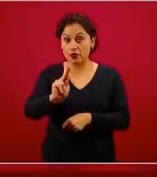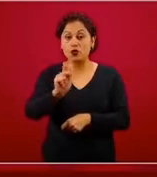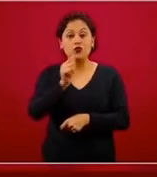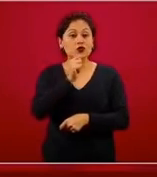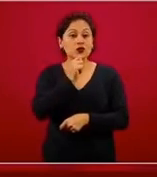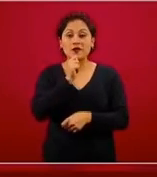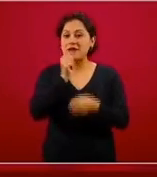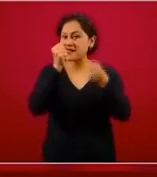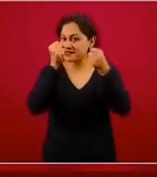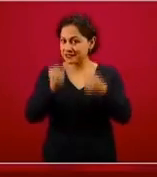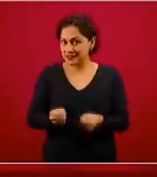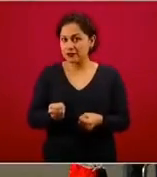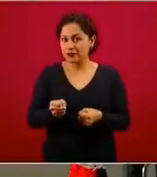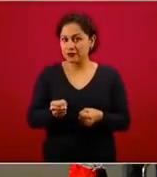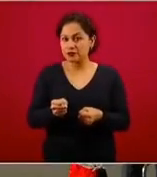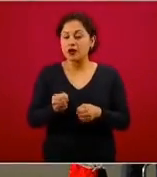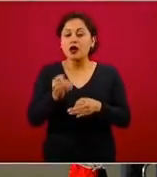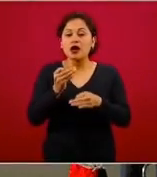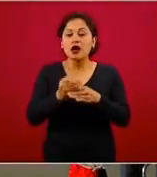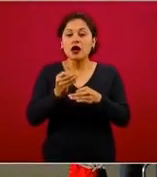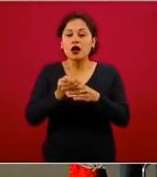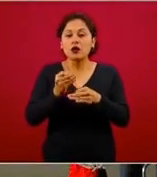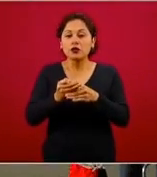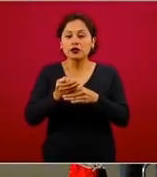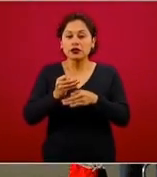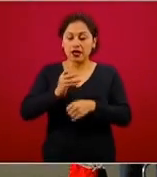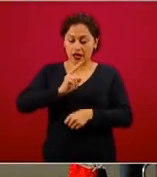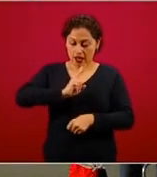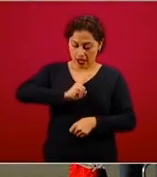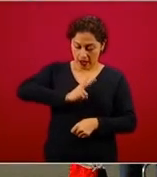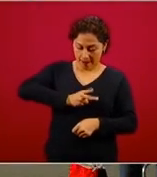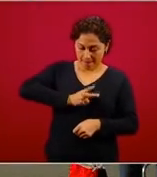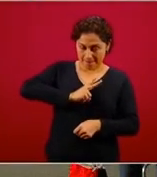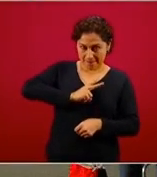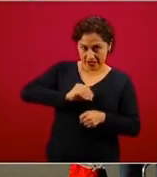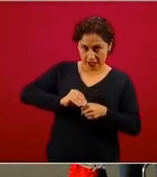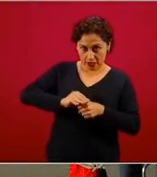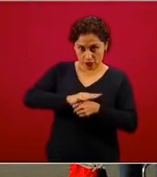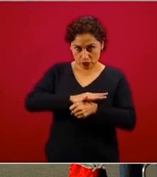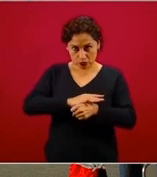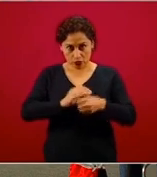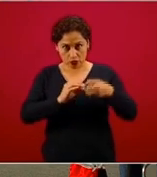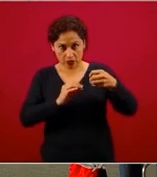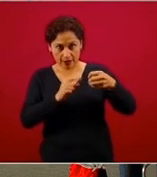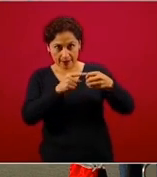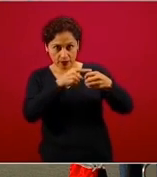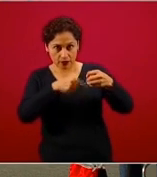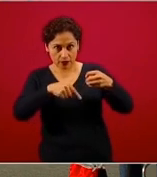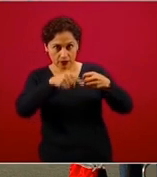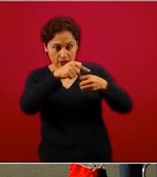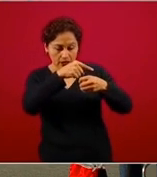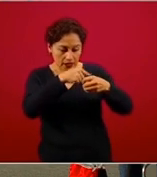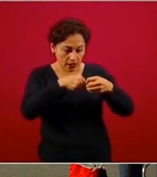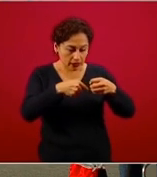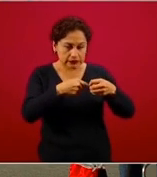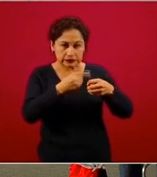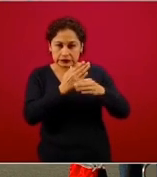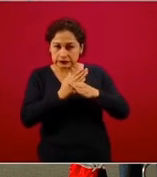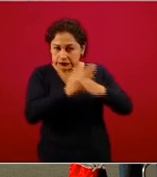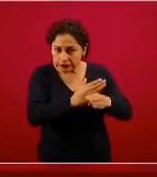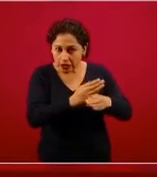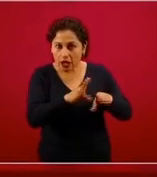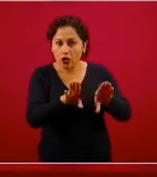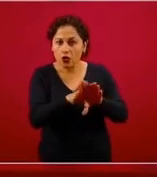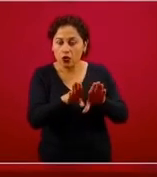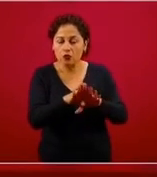it's ubicar technologically directamente qué impossible. es lo It's que not that. It's a that este we virus really lo need to neutraliza, que identify origen los exactly what anticuerpos, is going to neutralize que puede ser